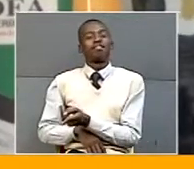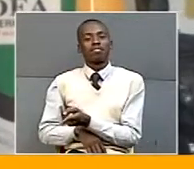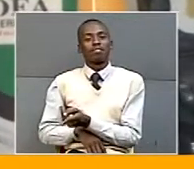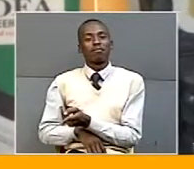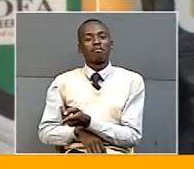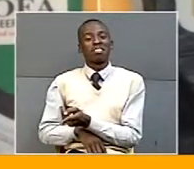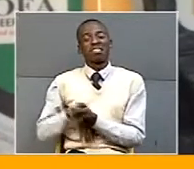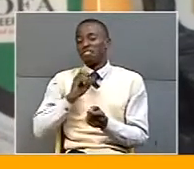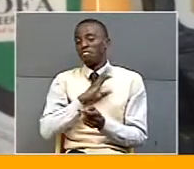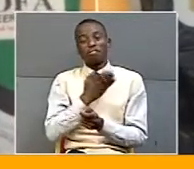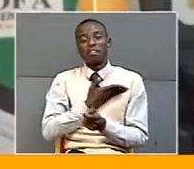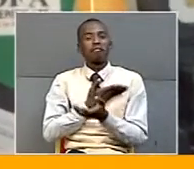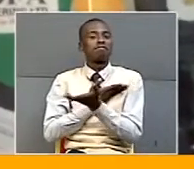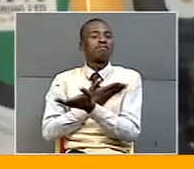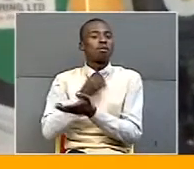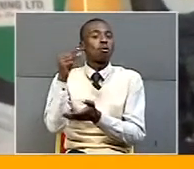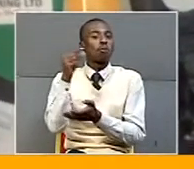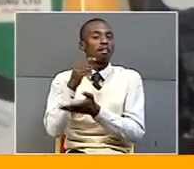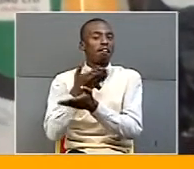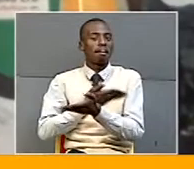Ebisulo byo bimusula.